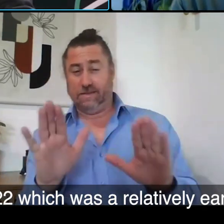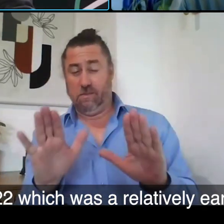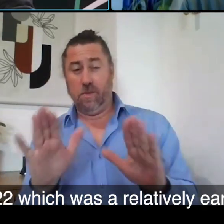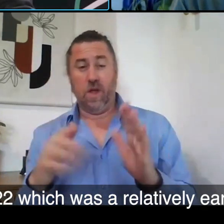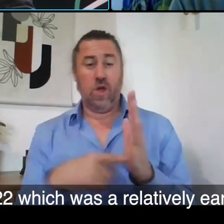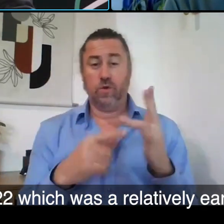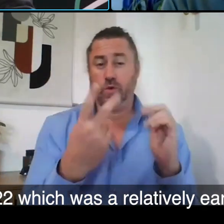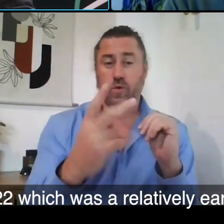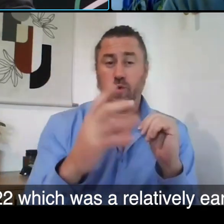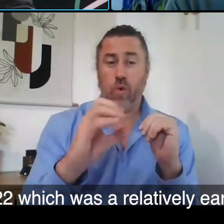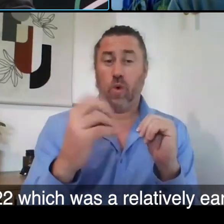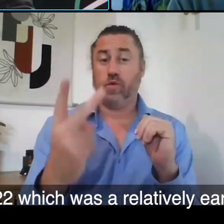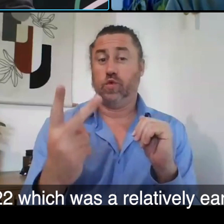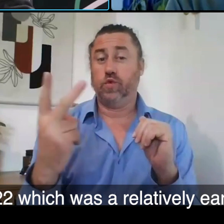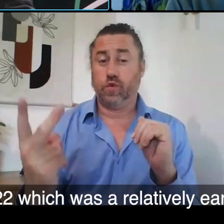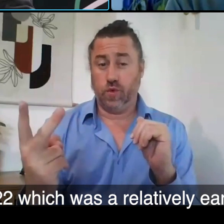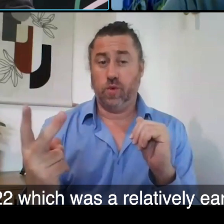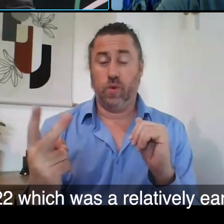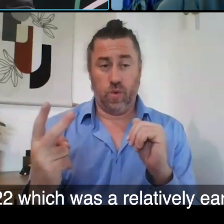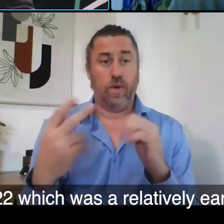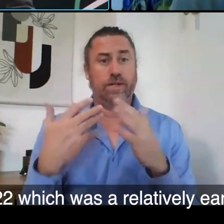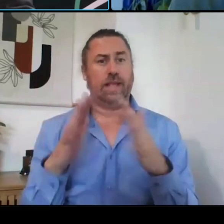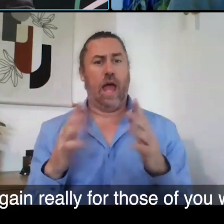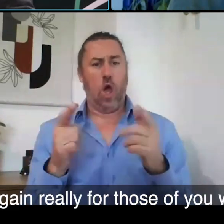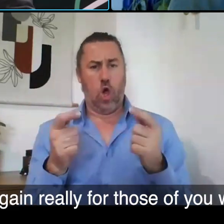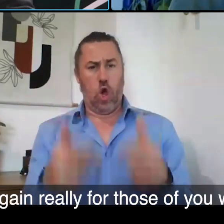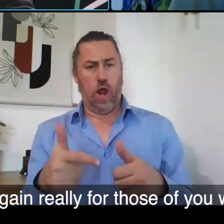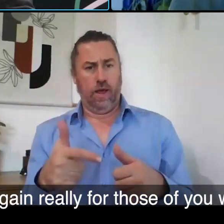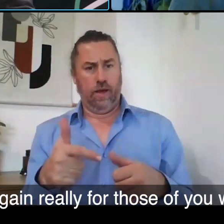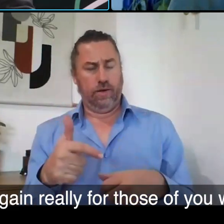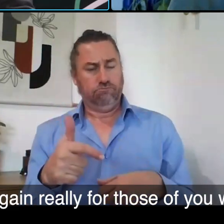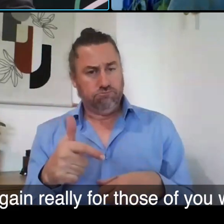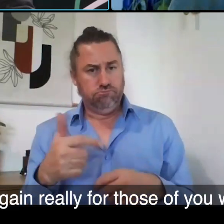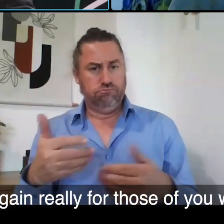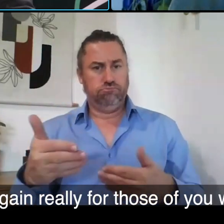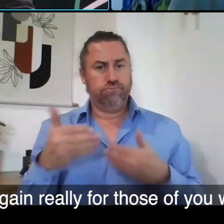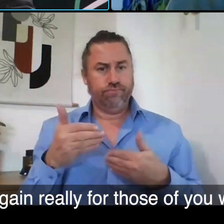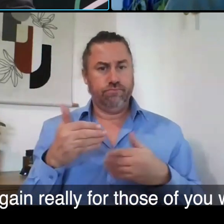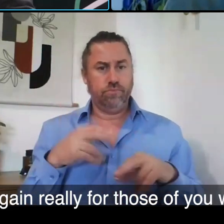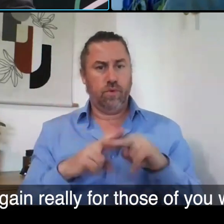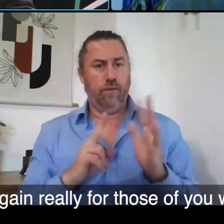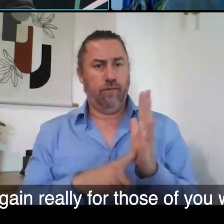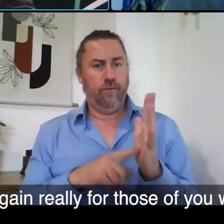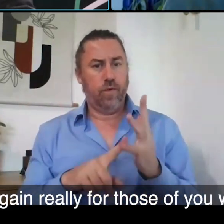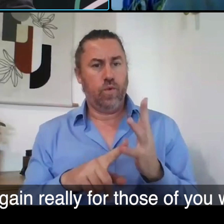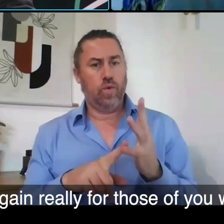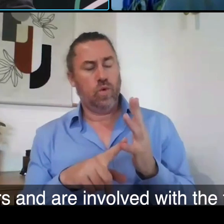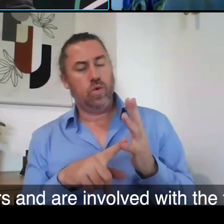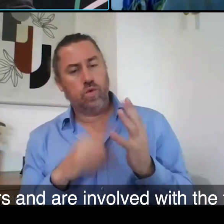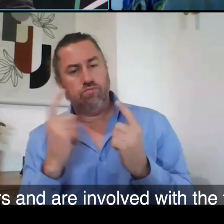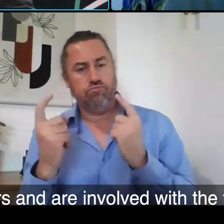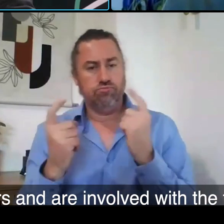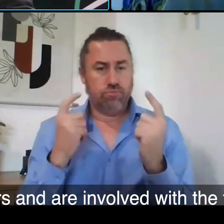in 2022, which was a relatively early flu season, which again, really for those of you who